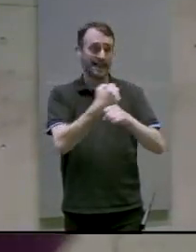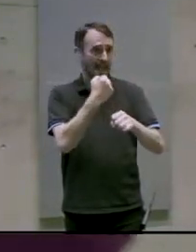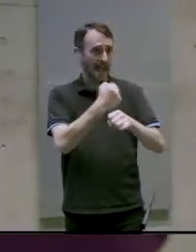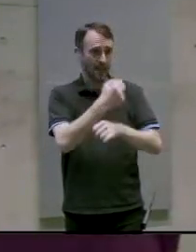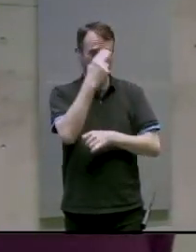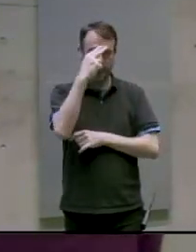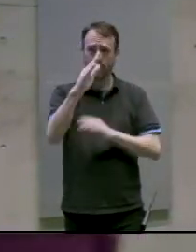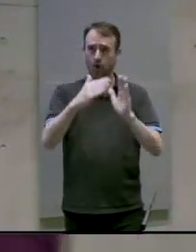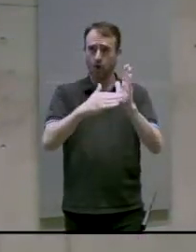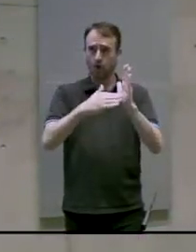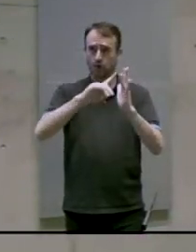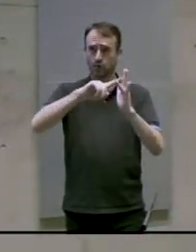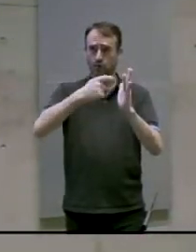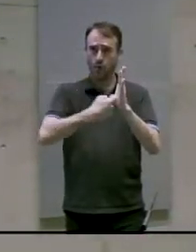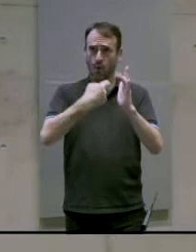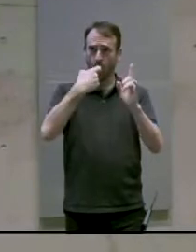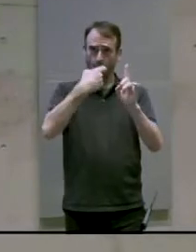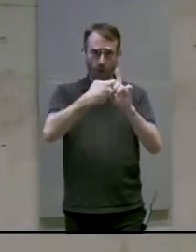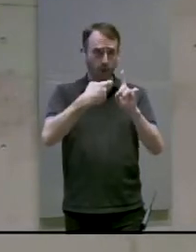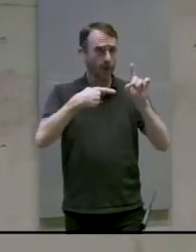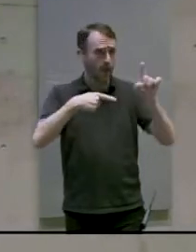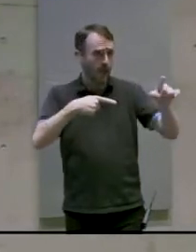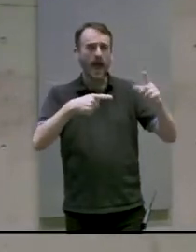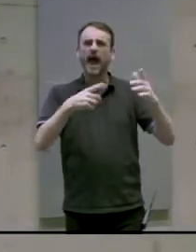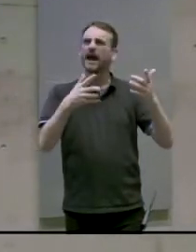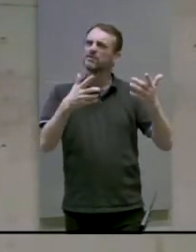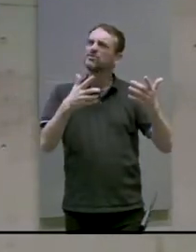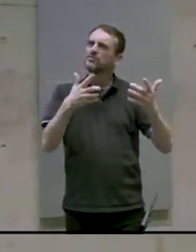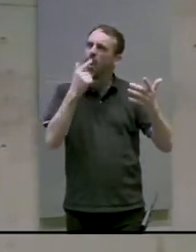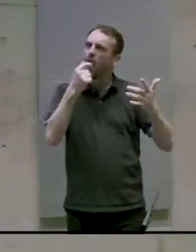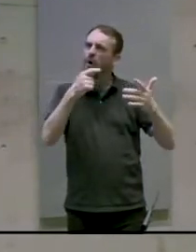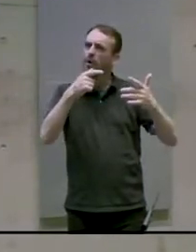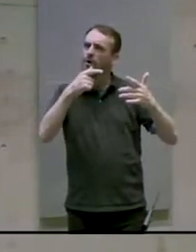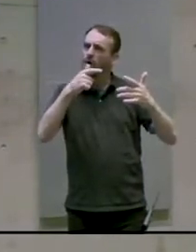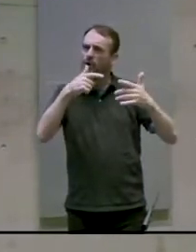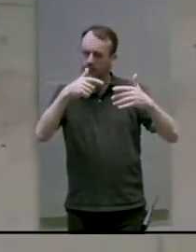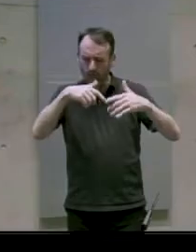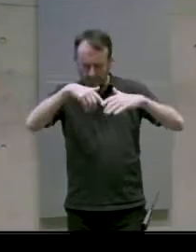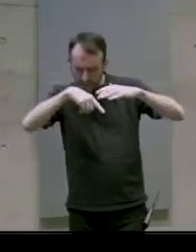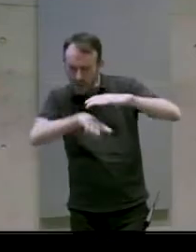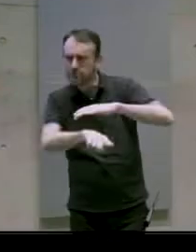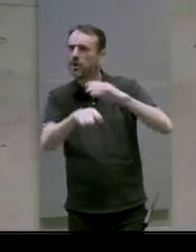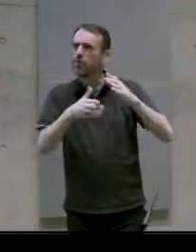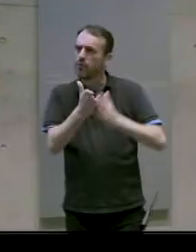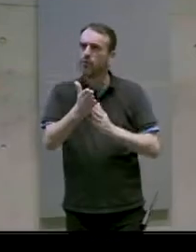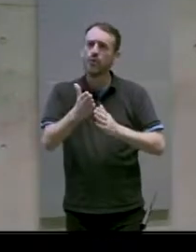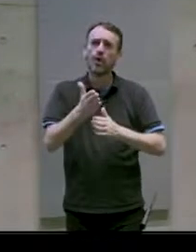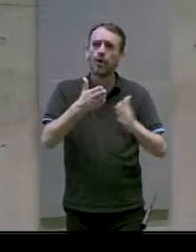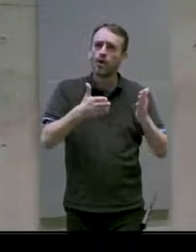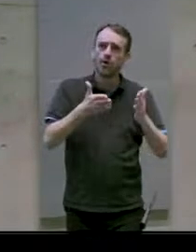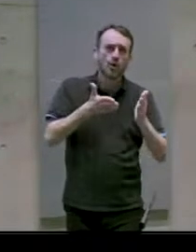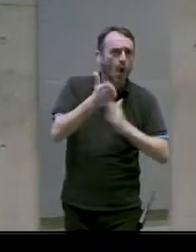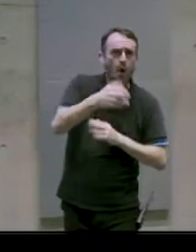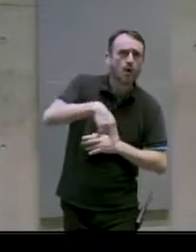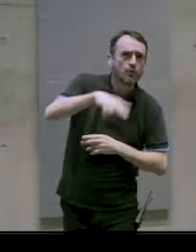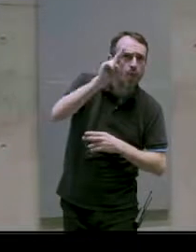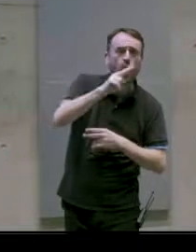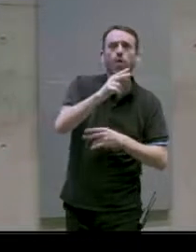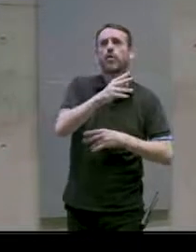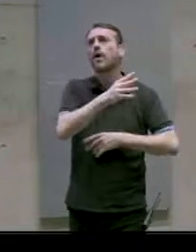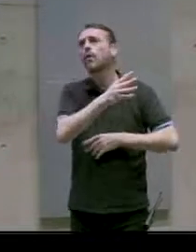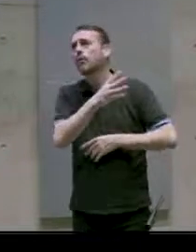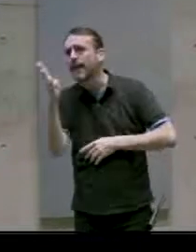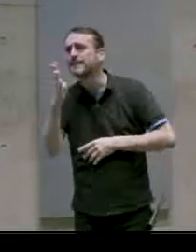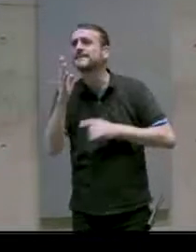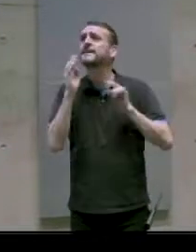of dungeon crawlers, go north, go west and stuff, and he was like, oh, that's quite interesting, and we used to play that together, and it really got the imagination